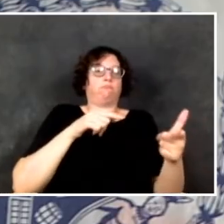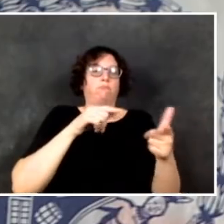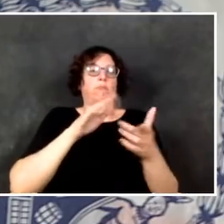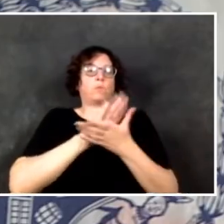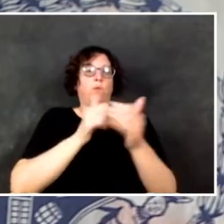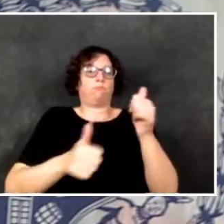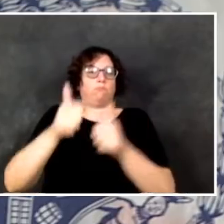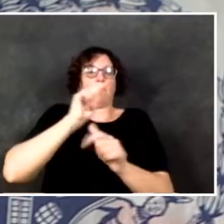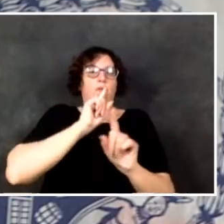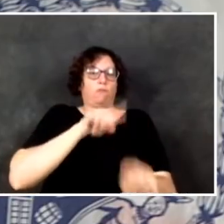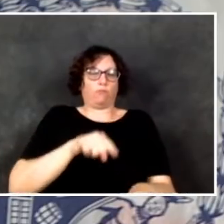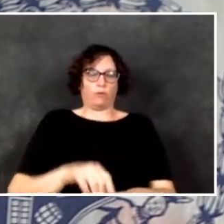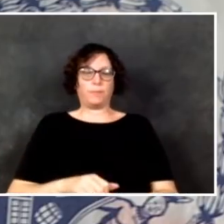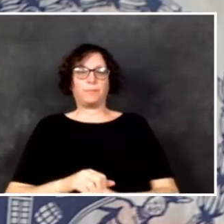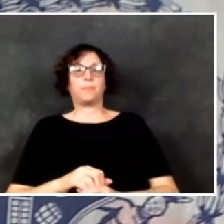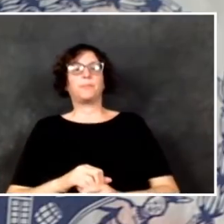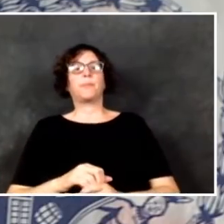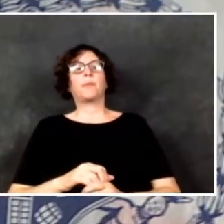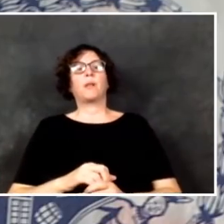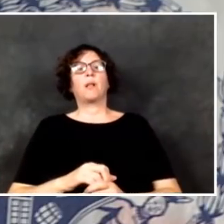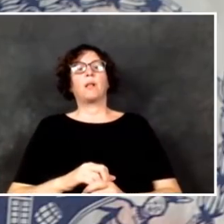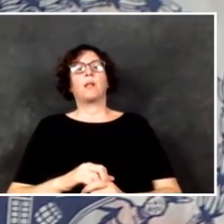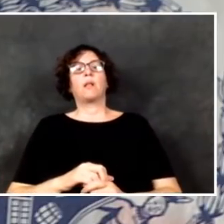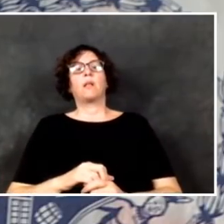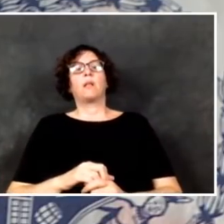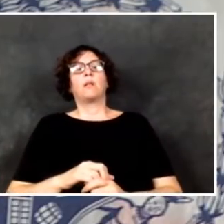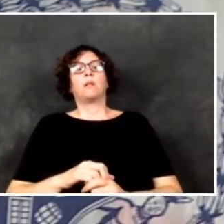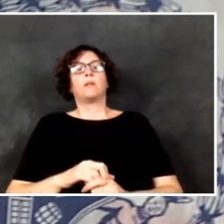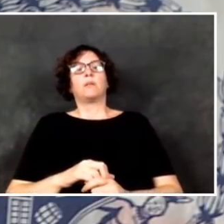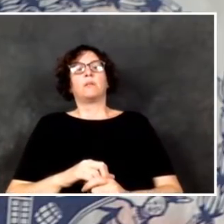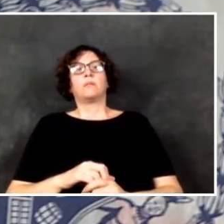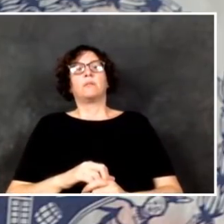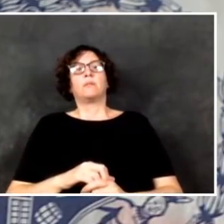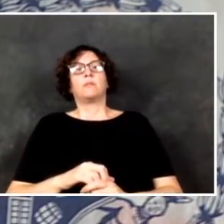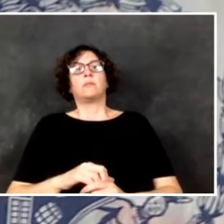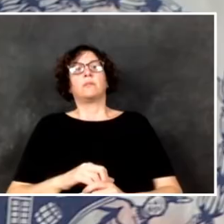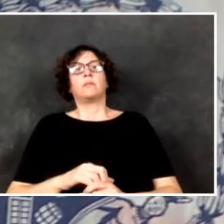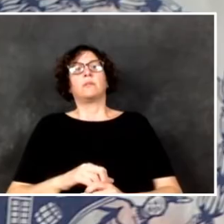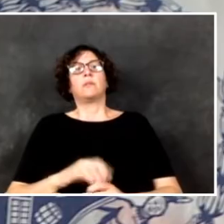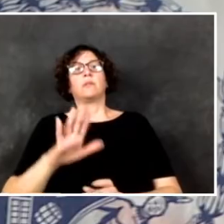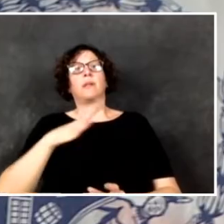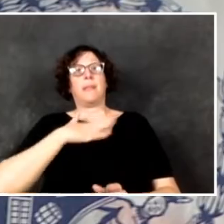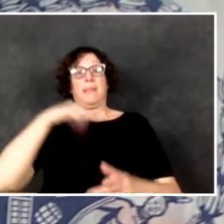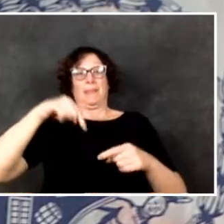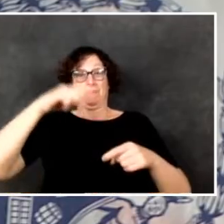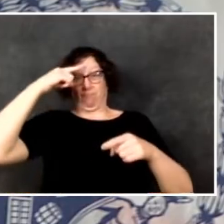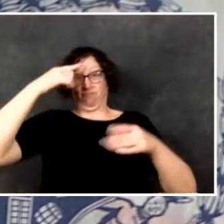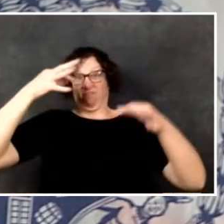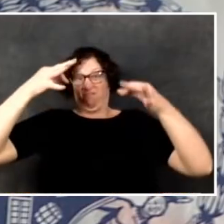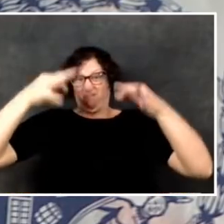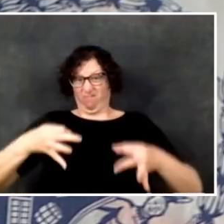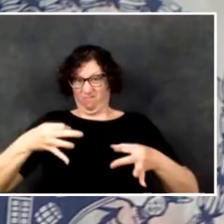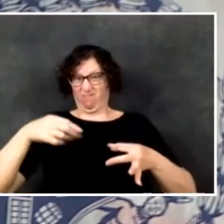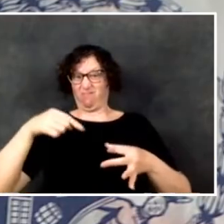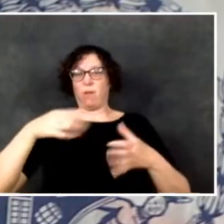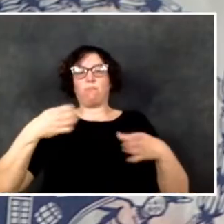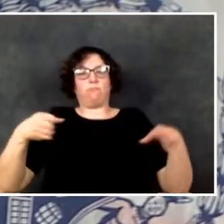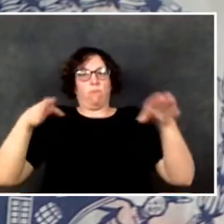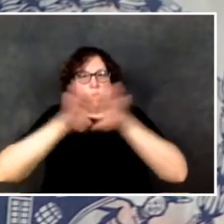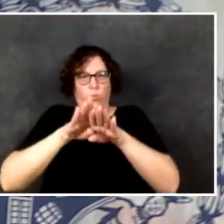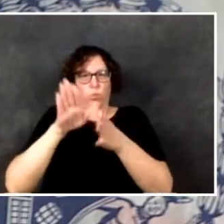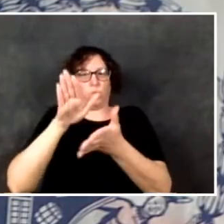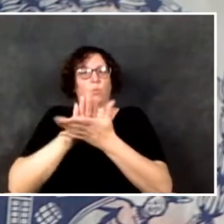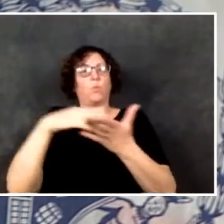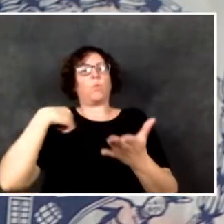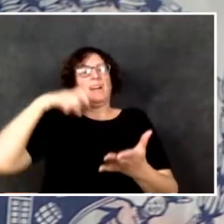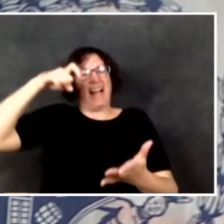this. This is something the chancellor and I had to do. We had to protect our children, our parents, our families,